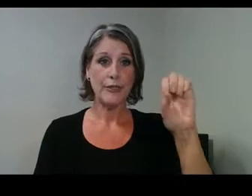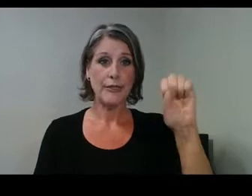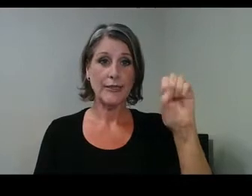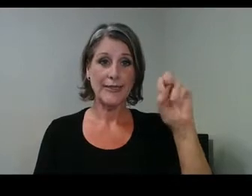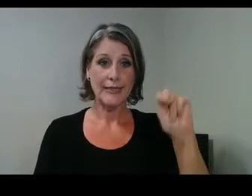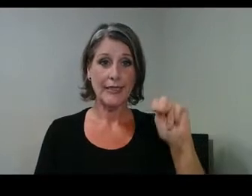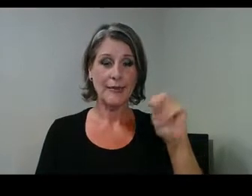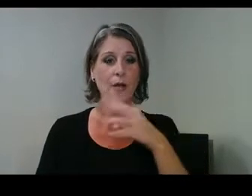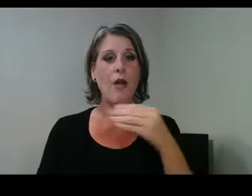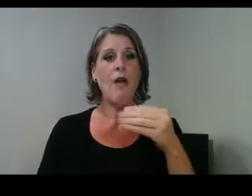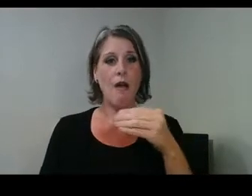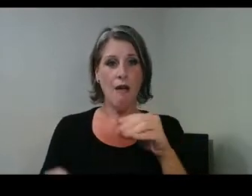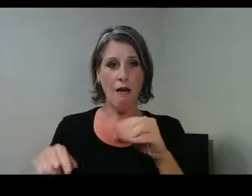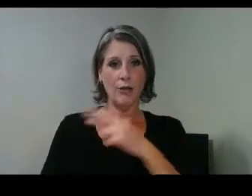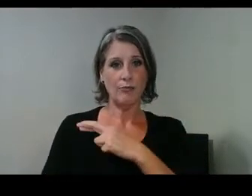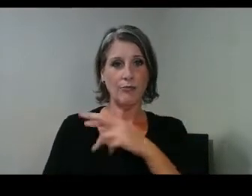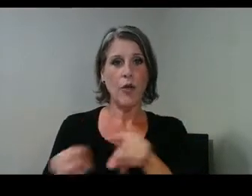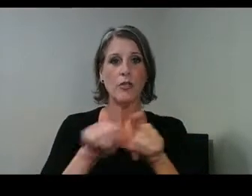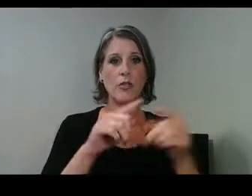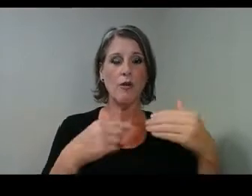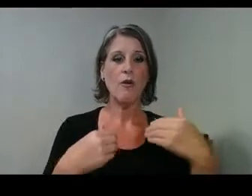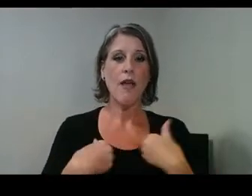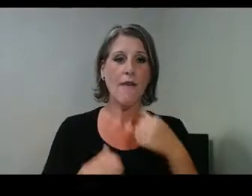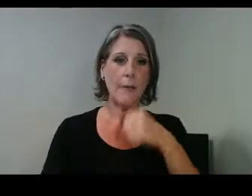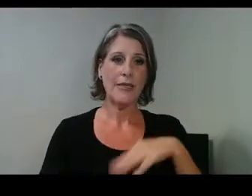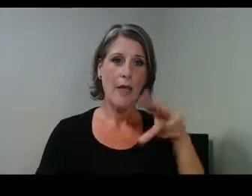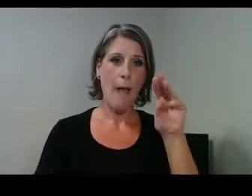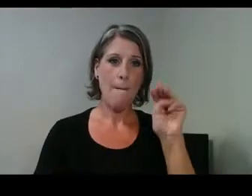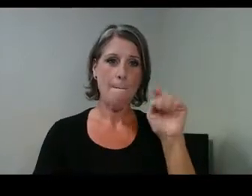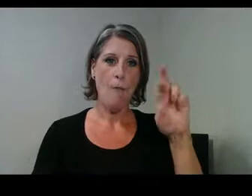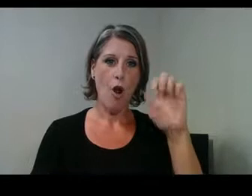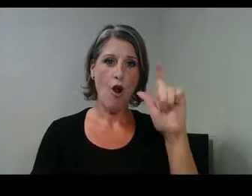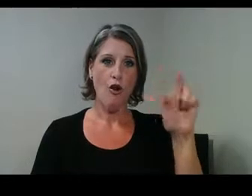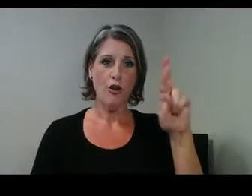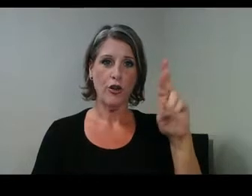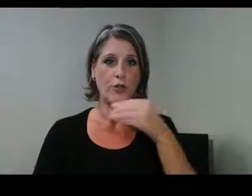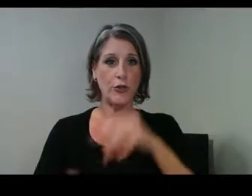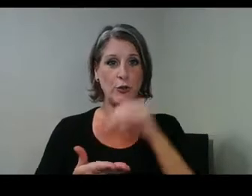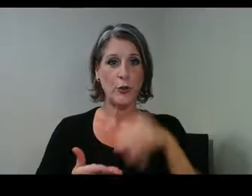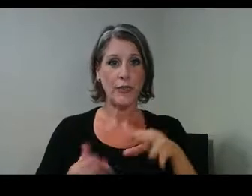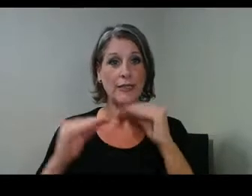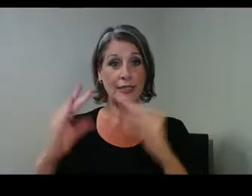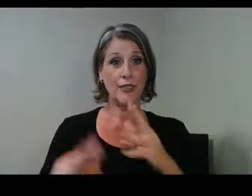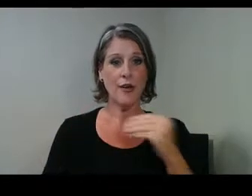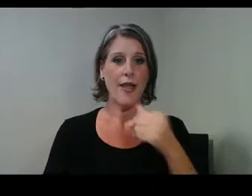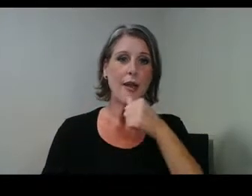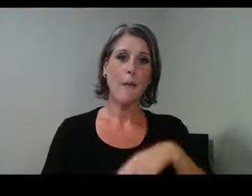be having Mrs. Marler, a student teacher, joining us for most of the year, and Mrs. Zanway.